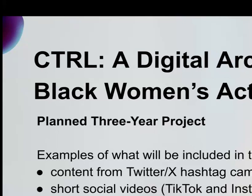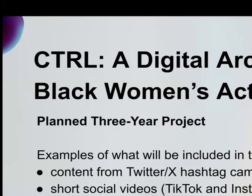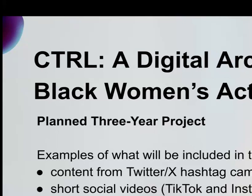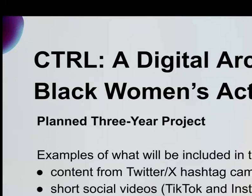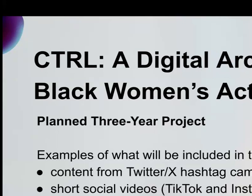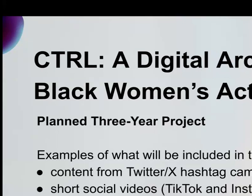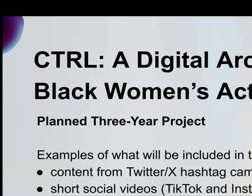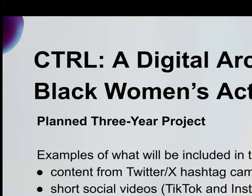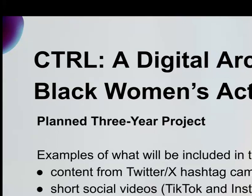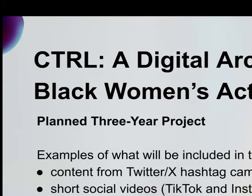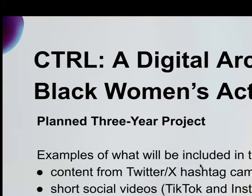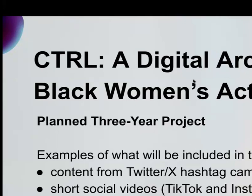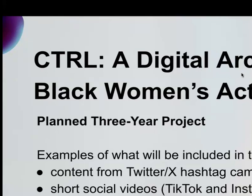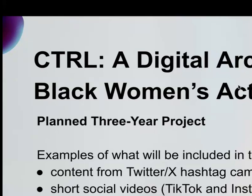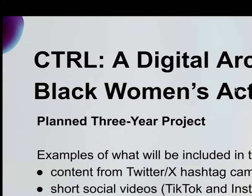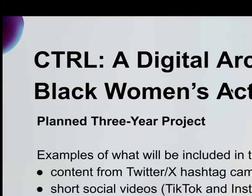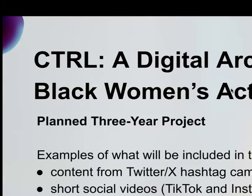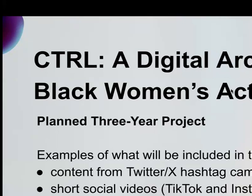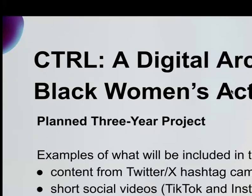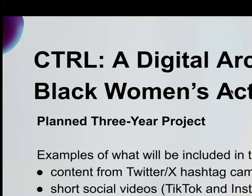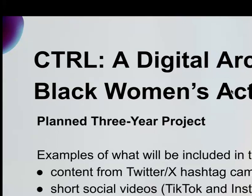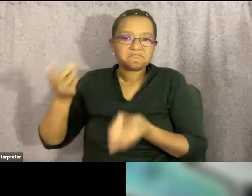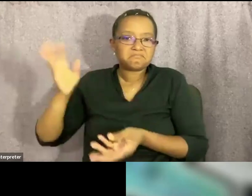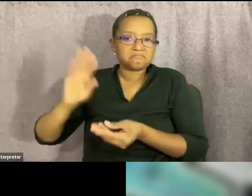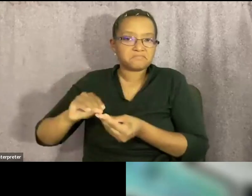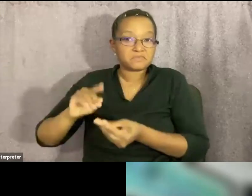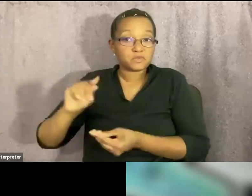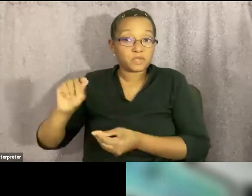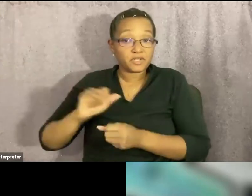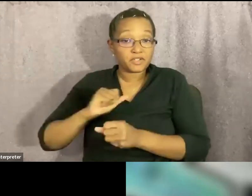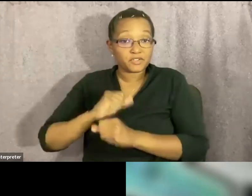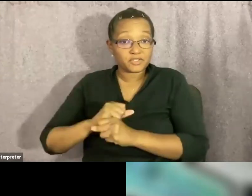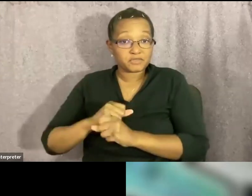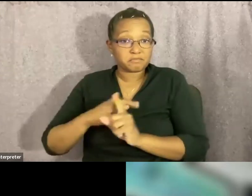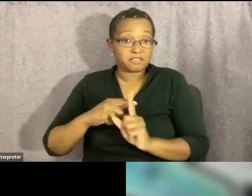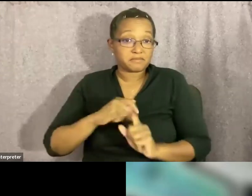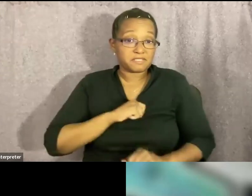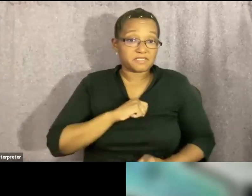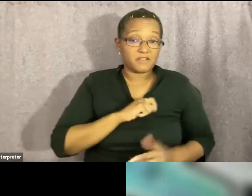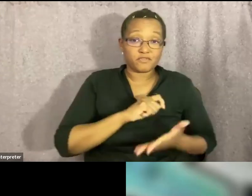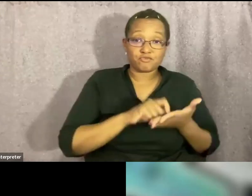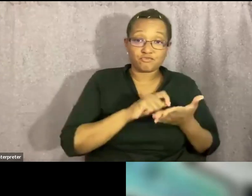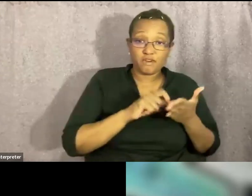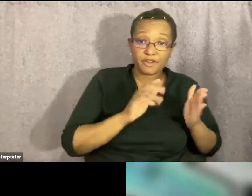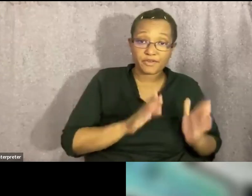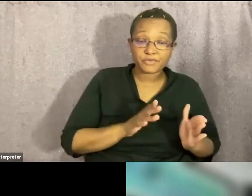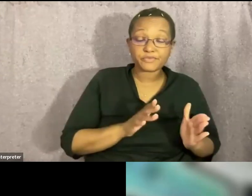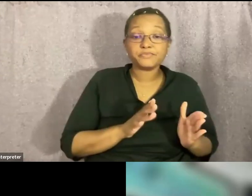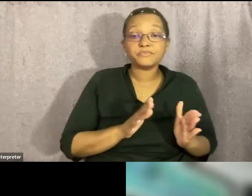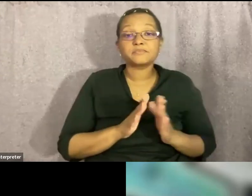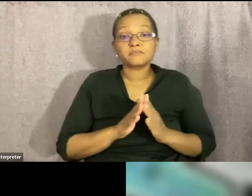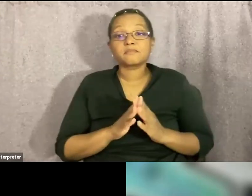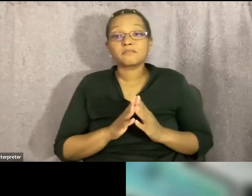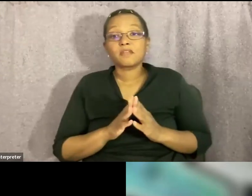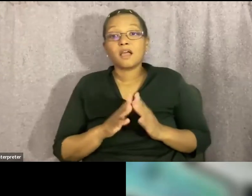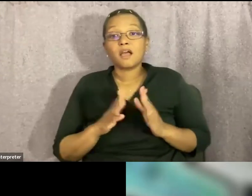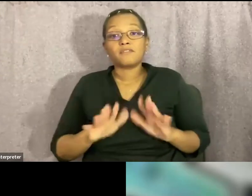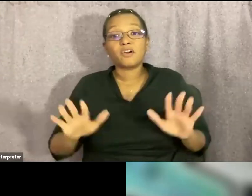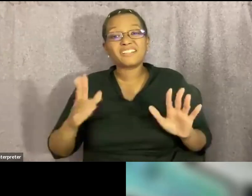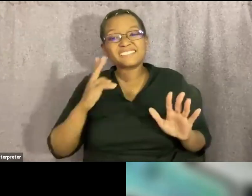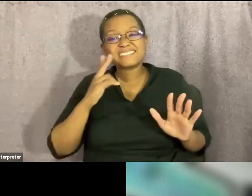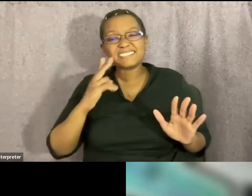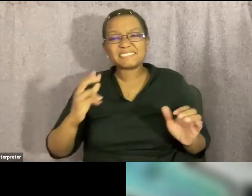whatever is best suitable for the person and makes it most accessible. This research that I'm doing for my